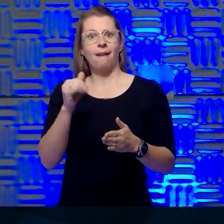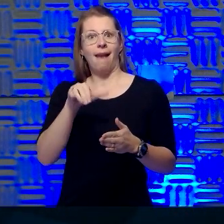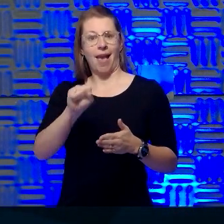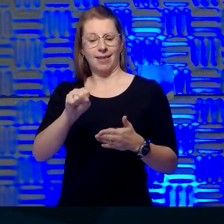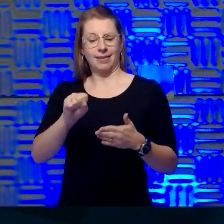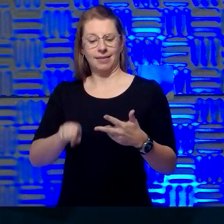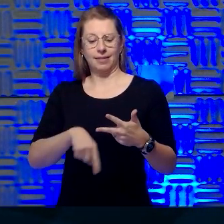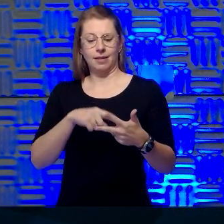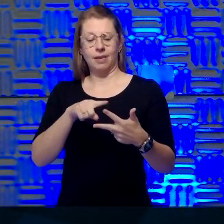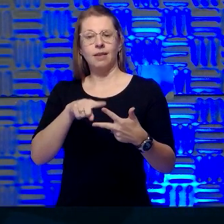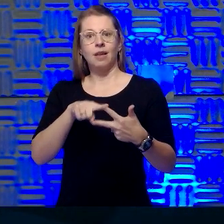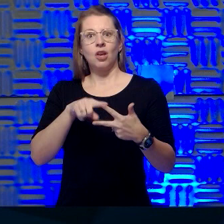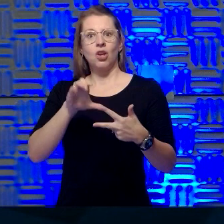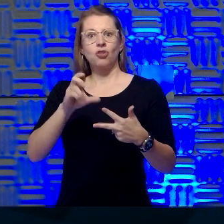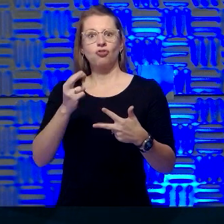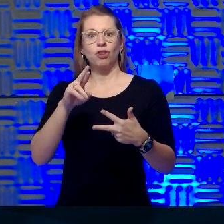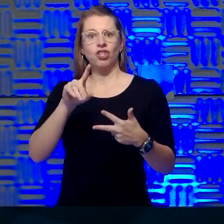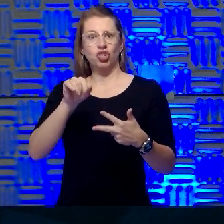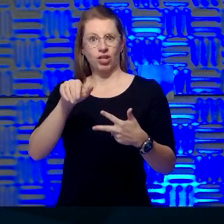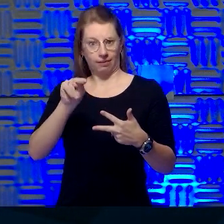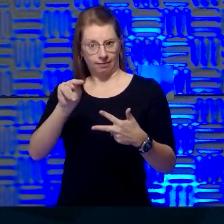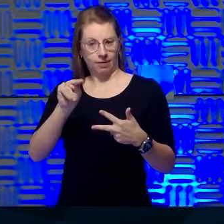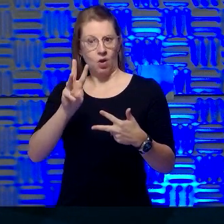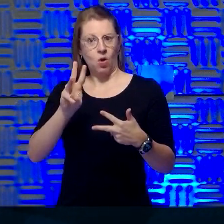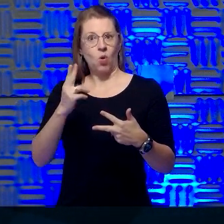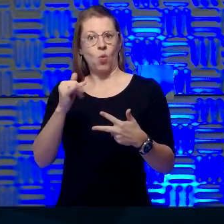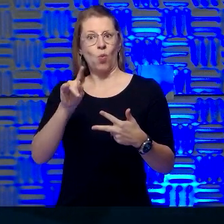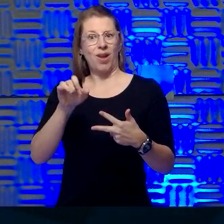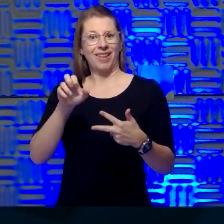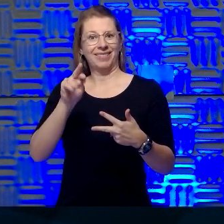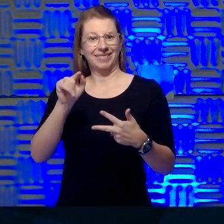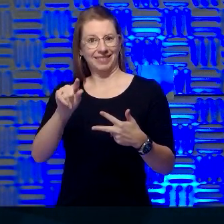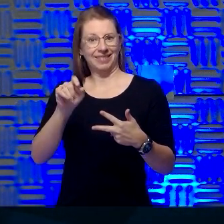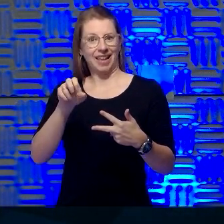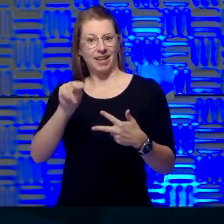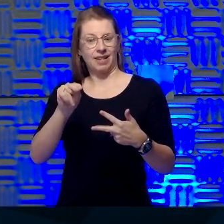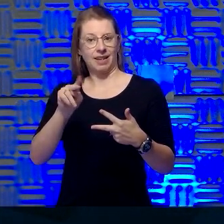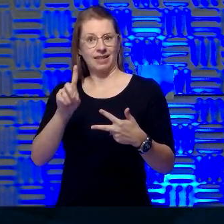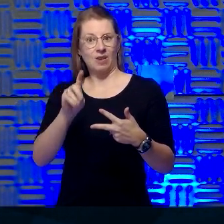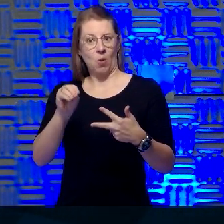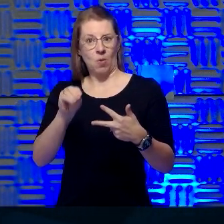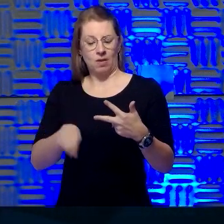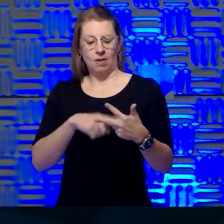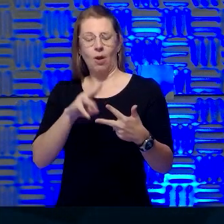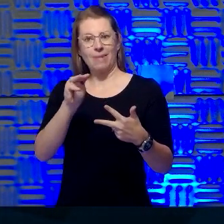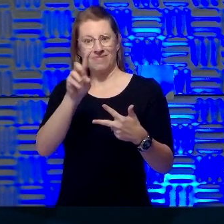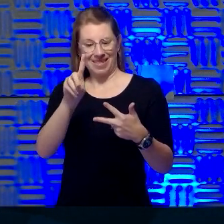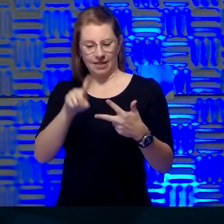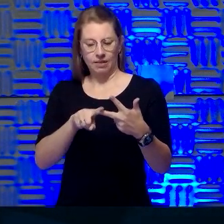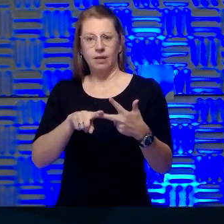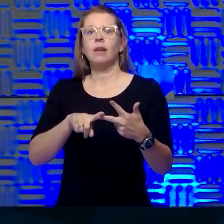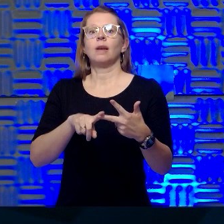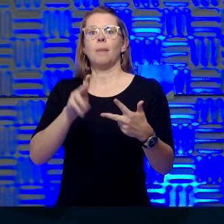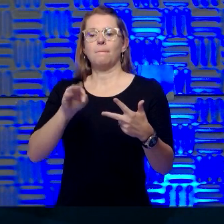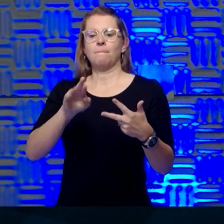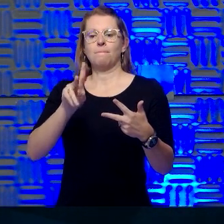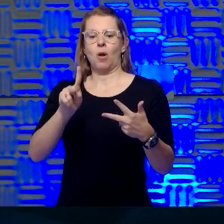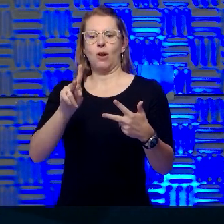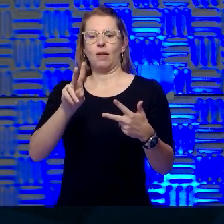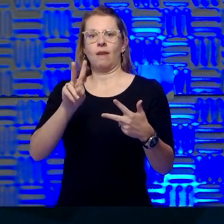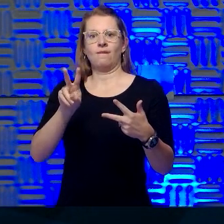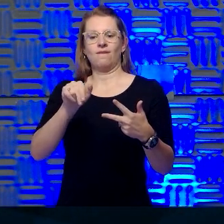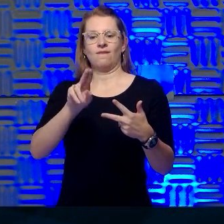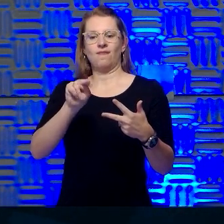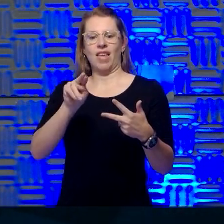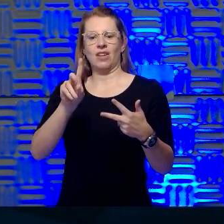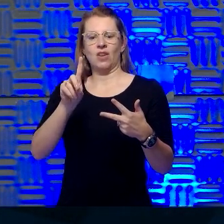Christian Whittington, a family medicine physician on the Pawnee Valley campus, and Mark Van Norden, a family physician on our Great Bend, Kansas, in